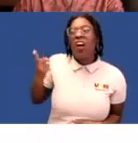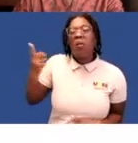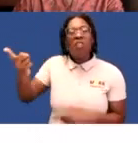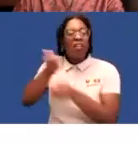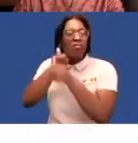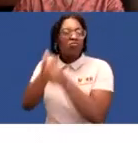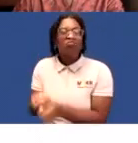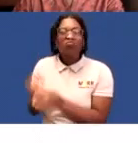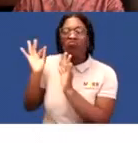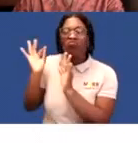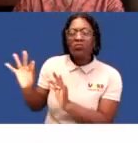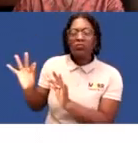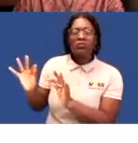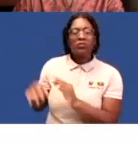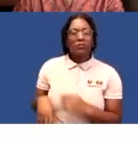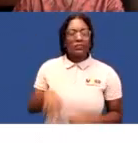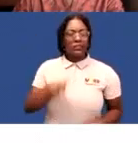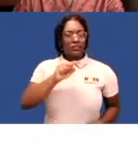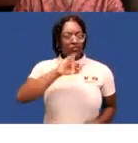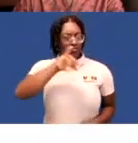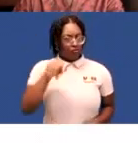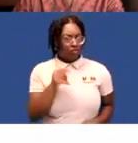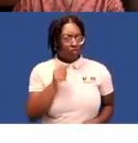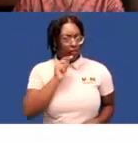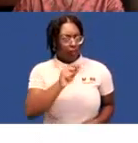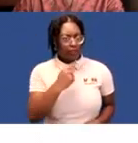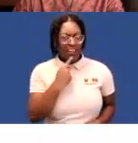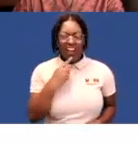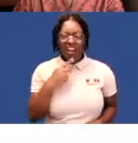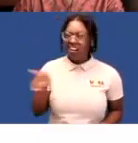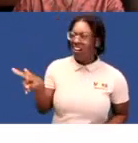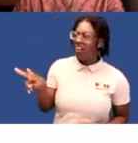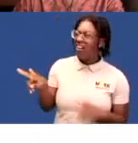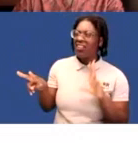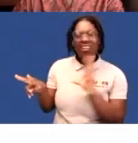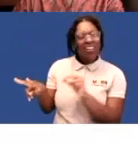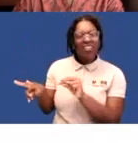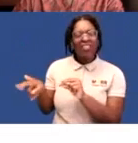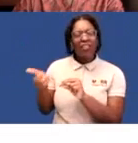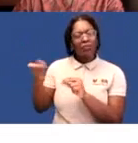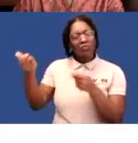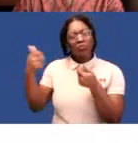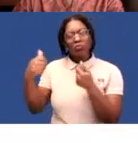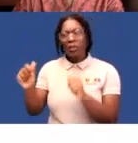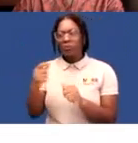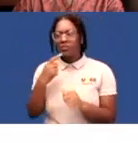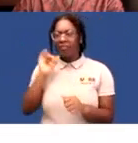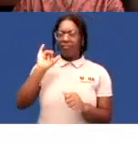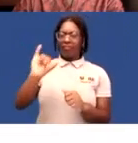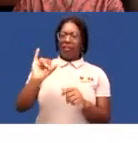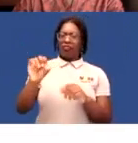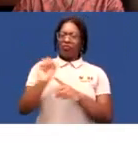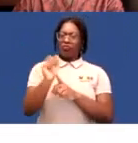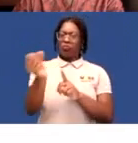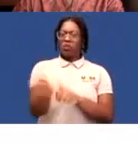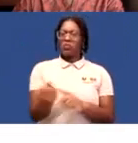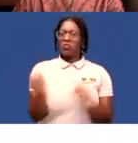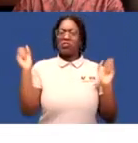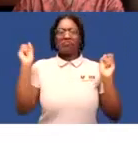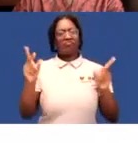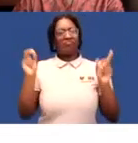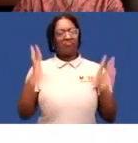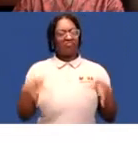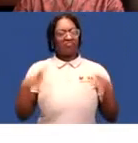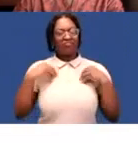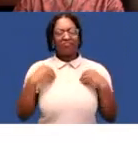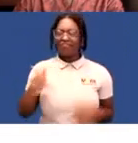felt. Thus, when Okaikor R.E.A. Price, Dr. Okaikor R.E.A. Price, my friend and fellow